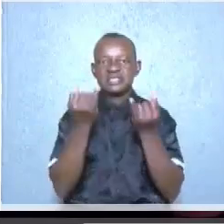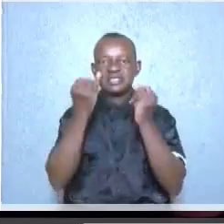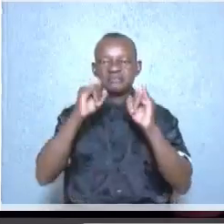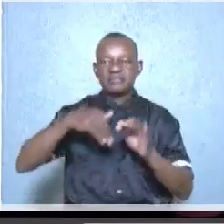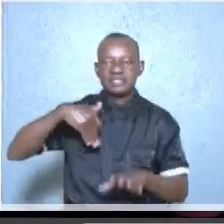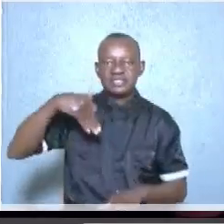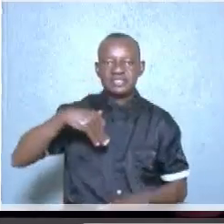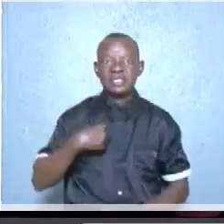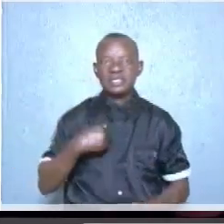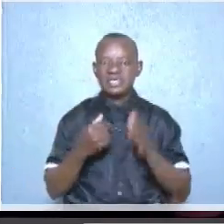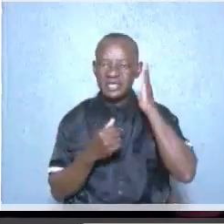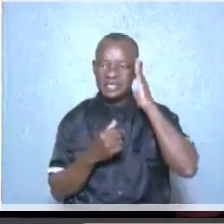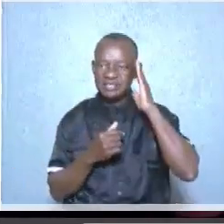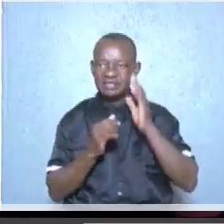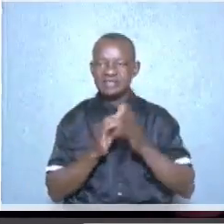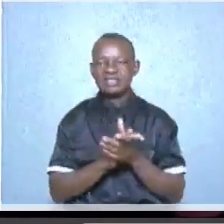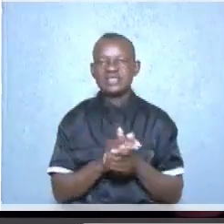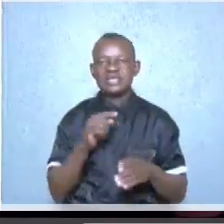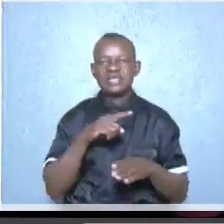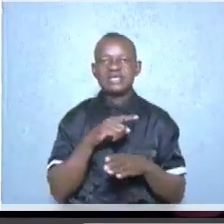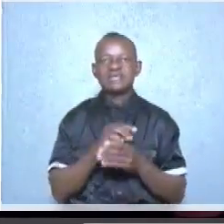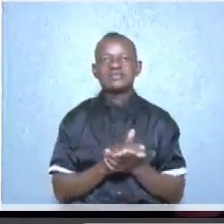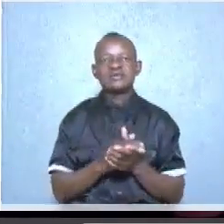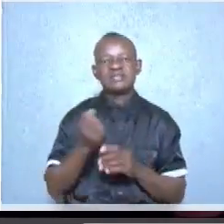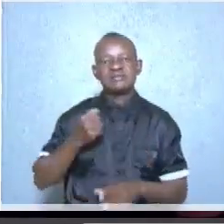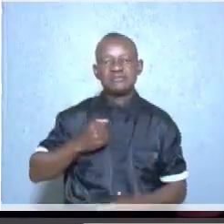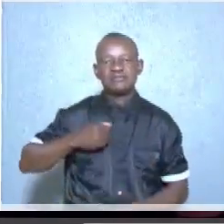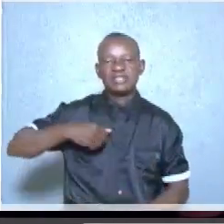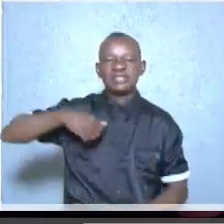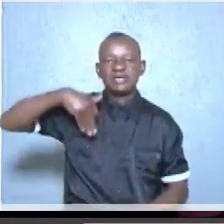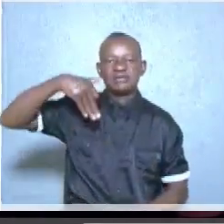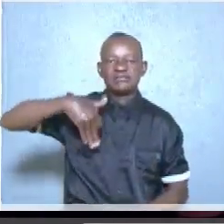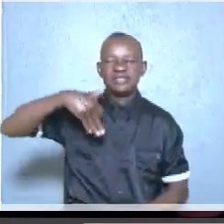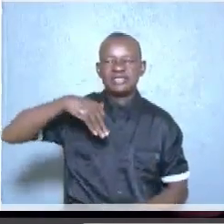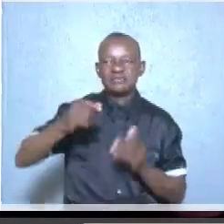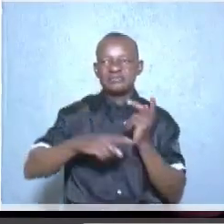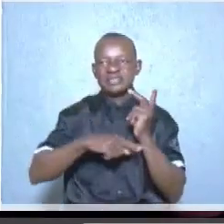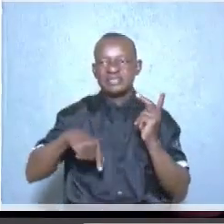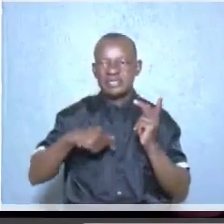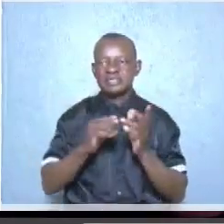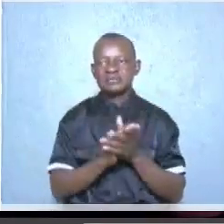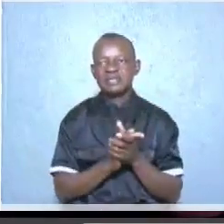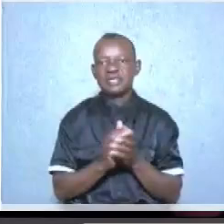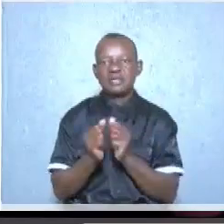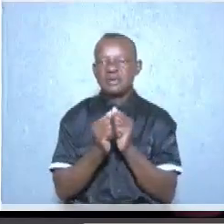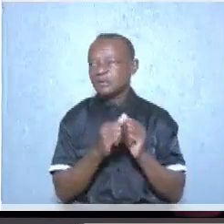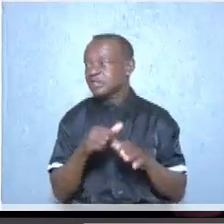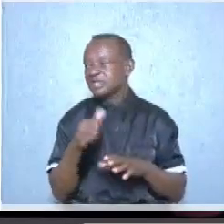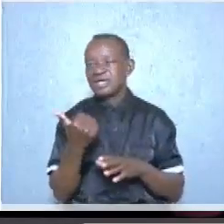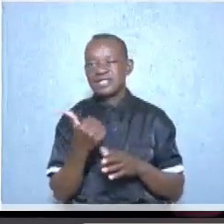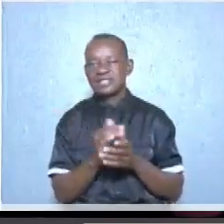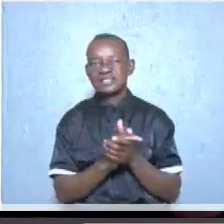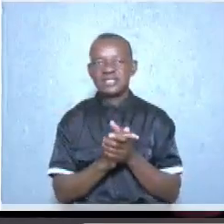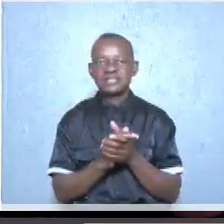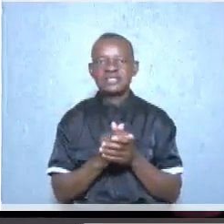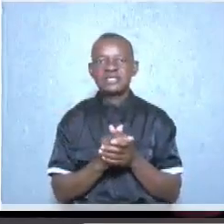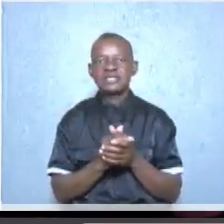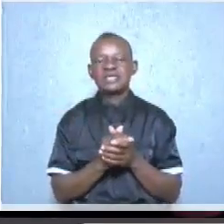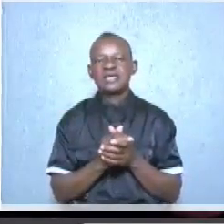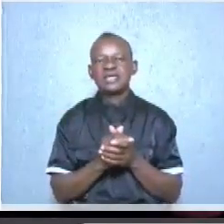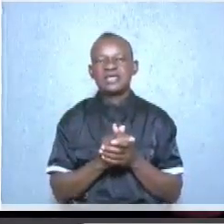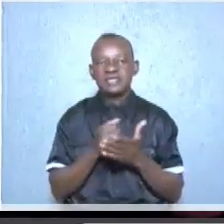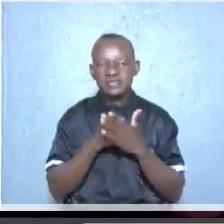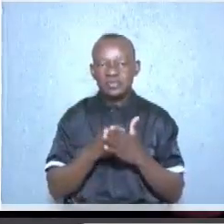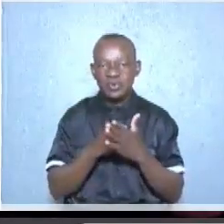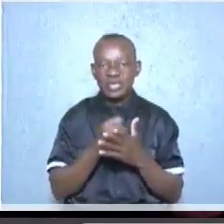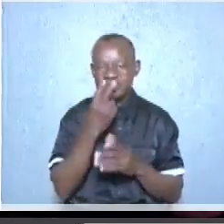father, together with many others, they made sure that we get our freedom. And now it's for us as a young